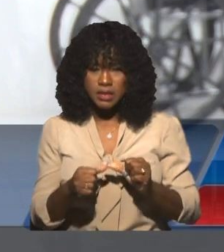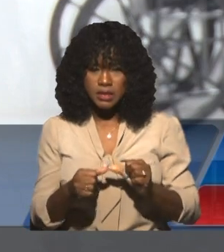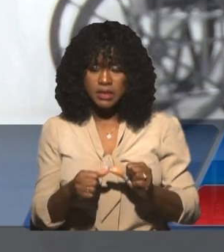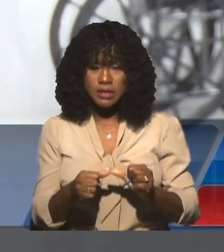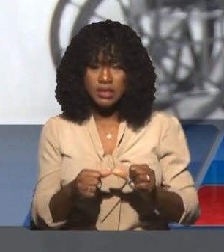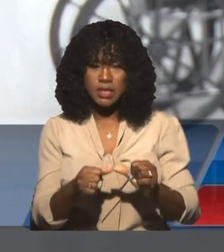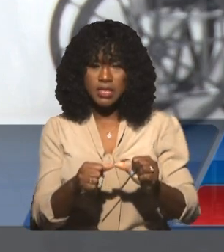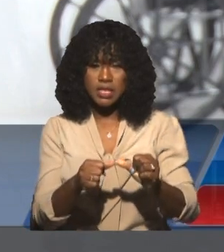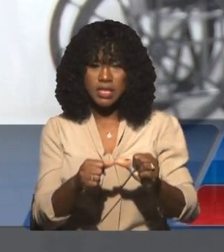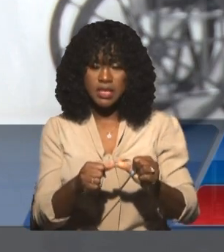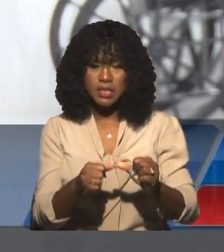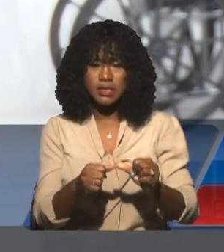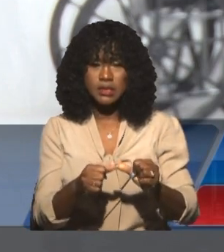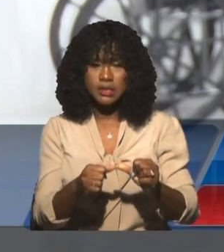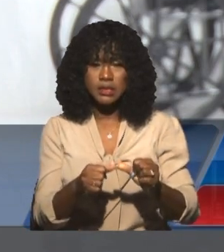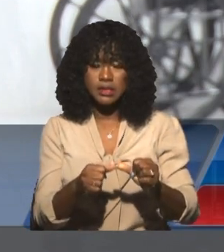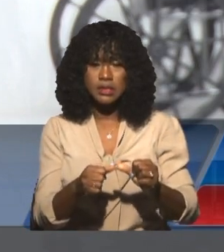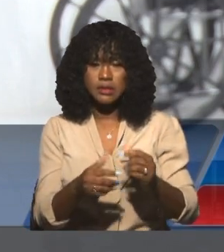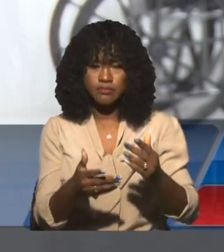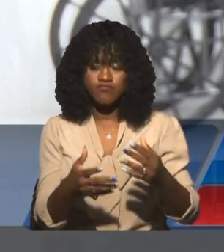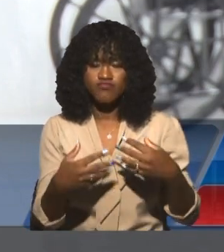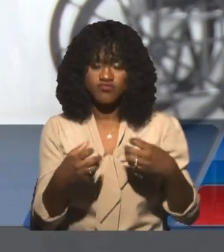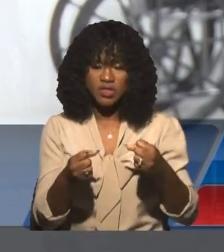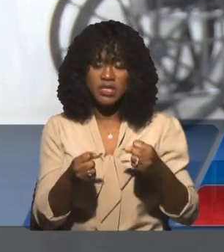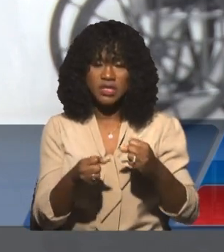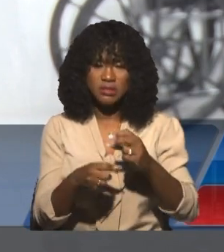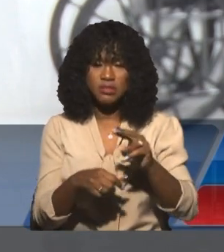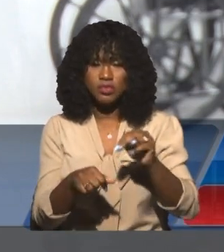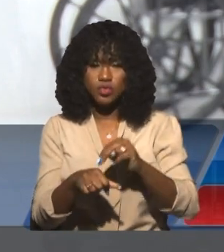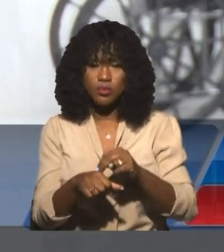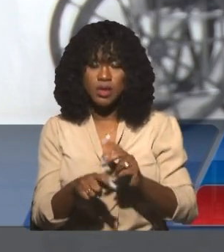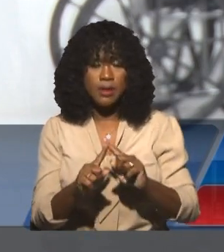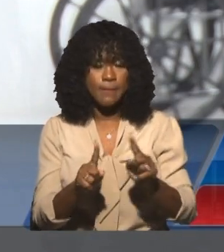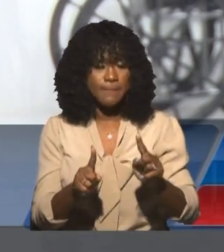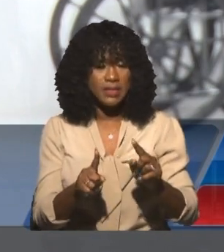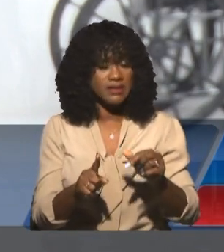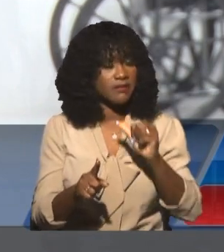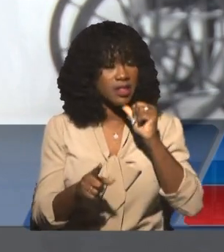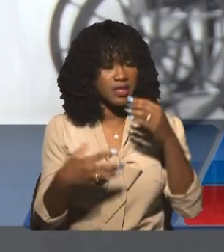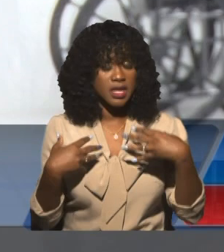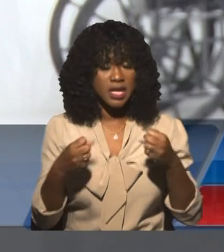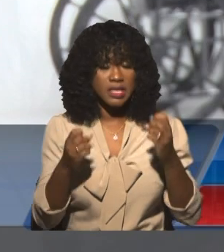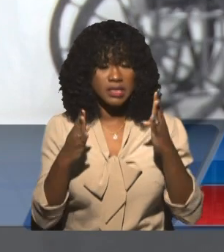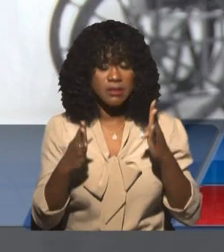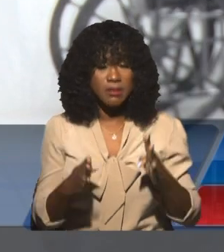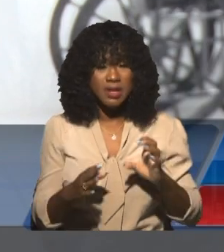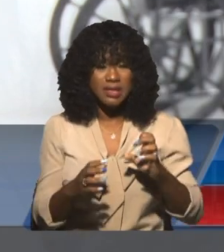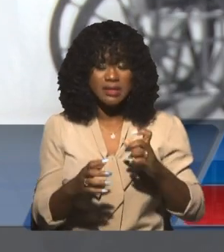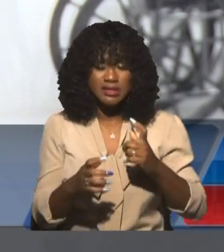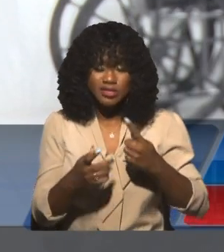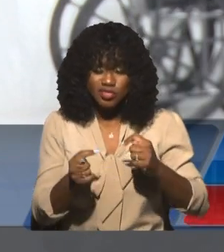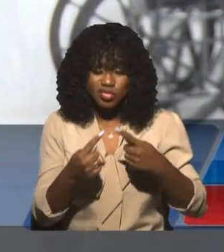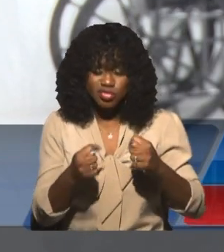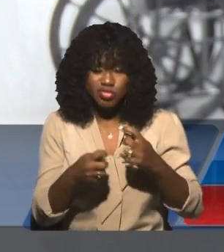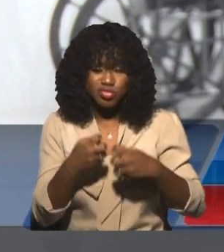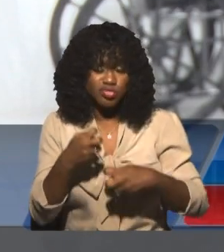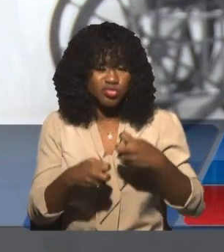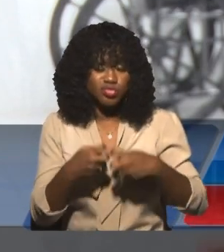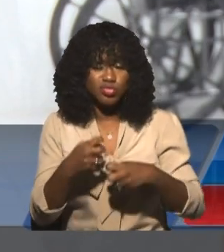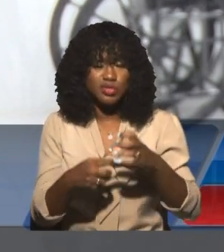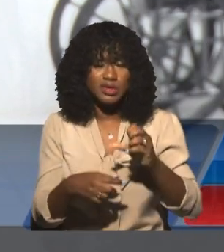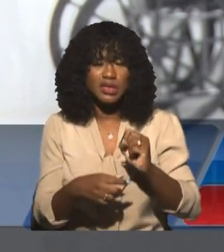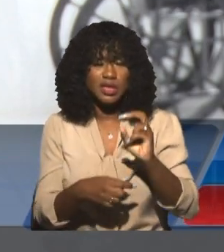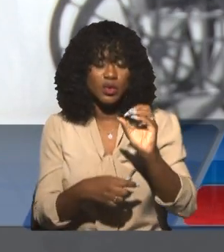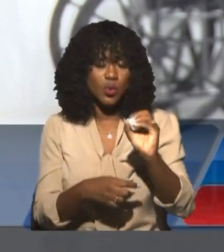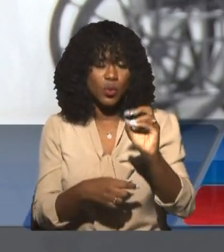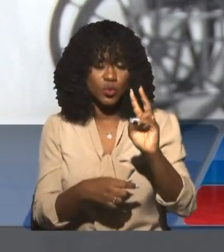survive, and thrive under healthy circumstances. In an unhealthy situation, the body can struggle to get oxygen to various parts of the body